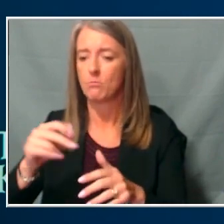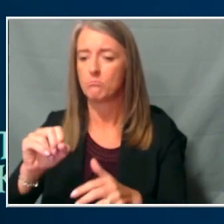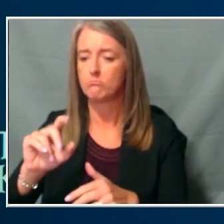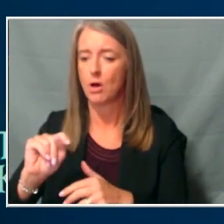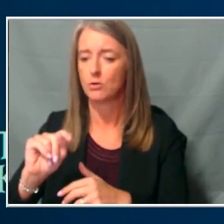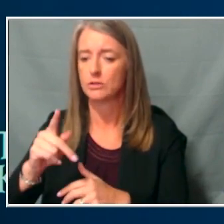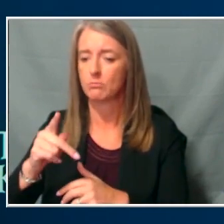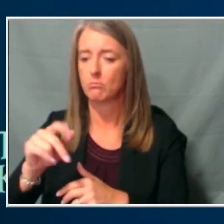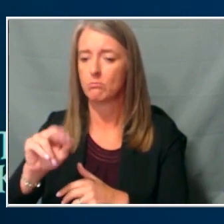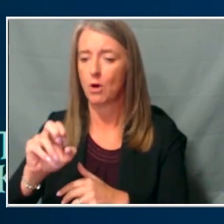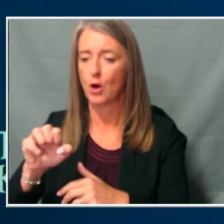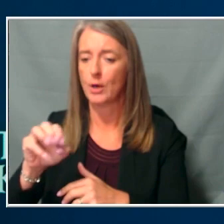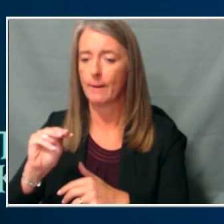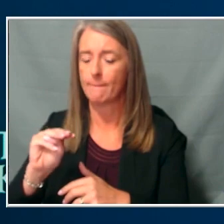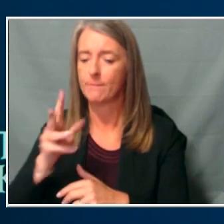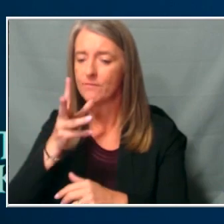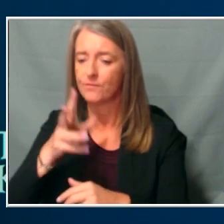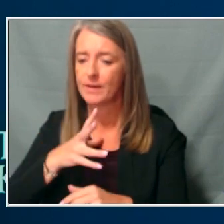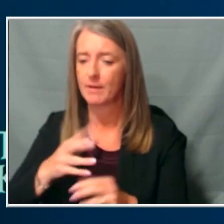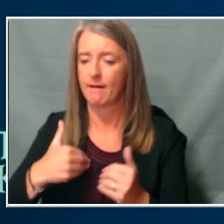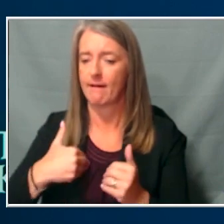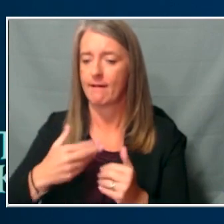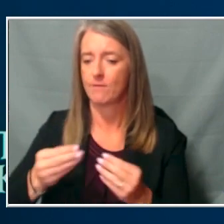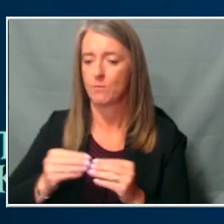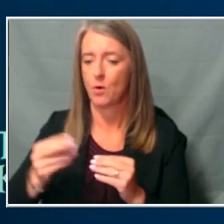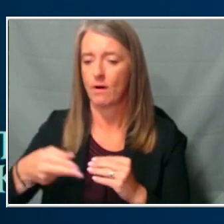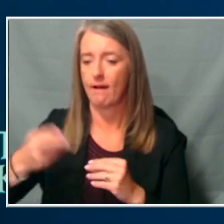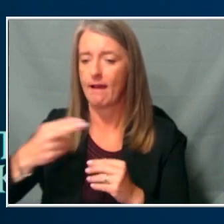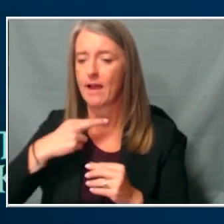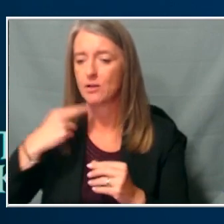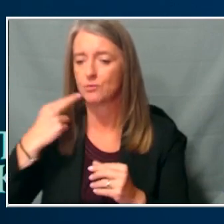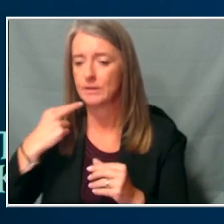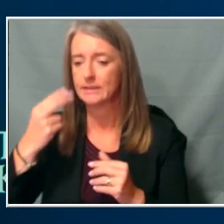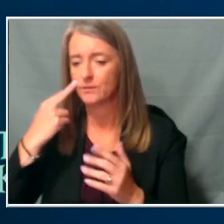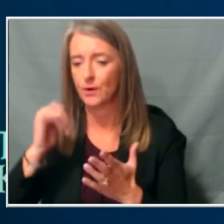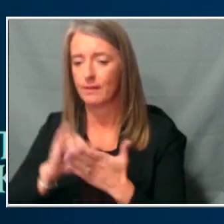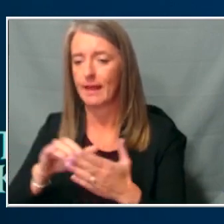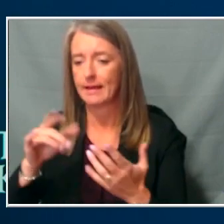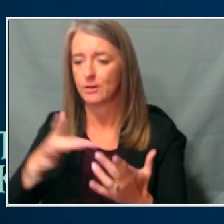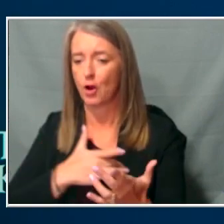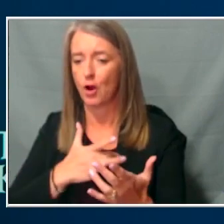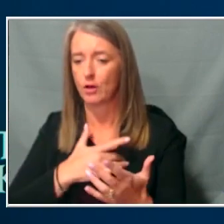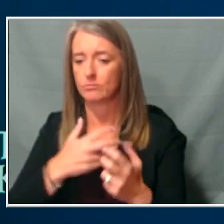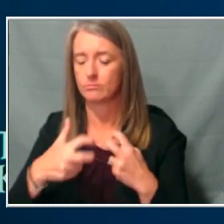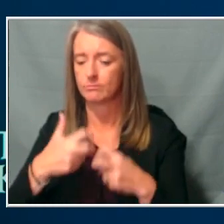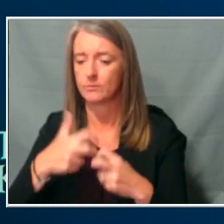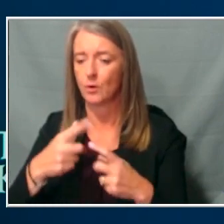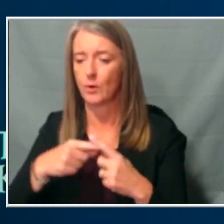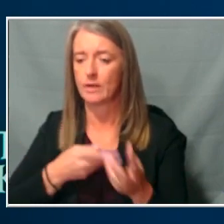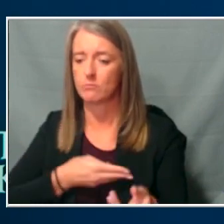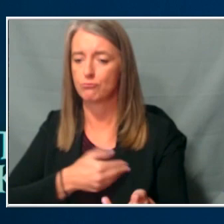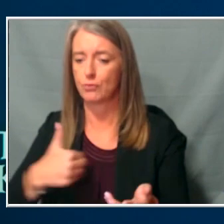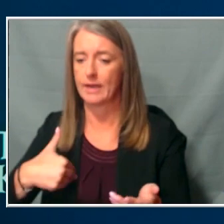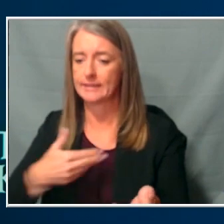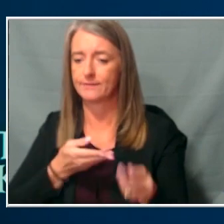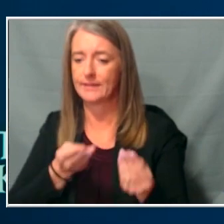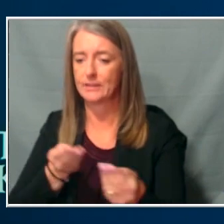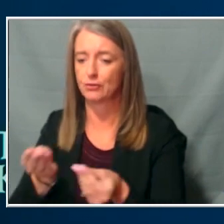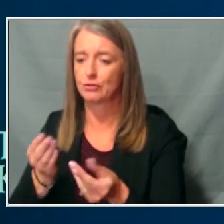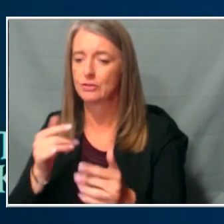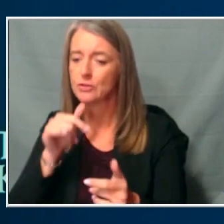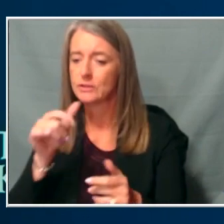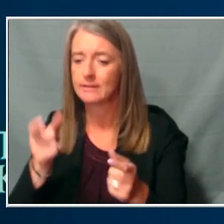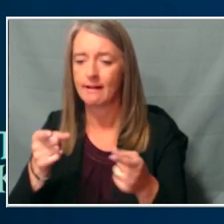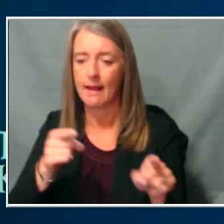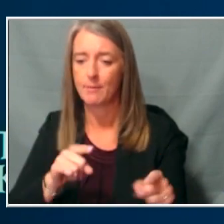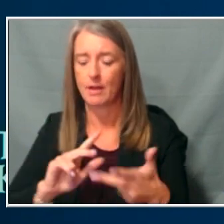know, females are at higher risk of developing syncope while breastfeeding, those types of things that should not happen, right? And the